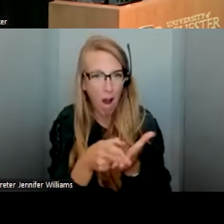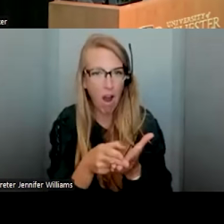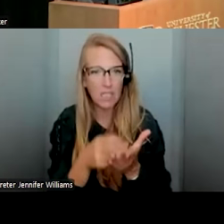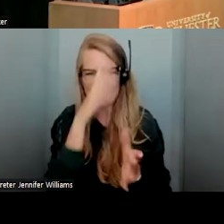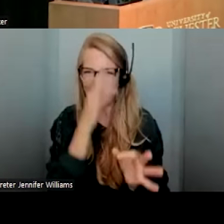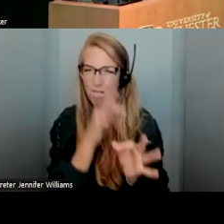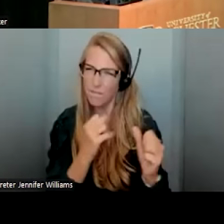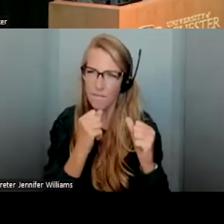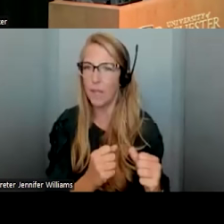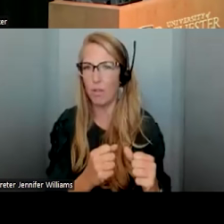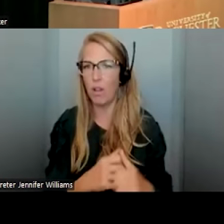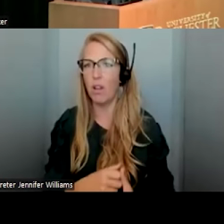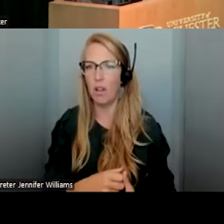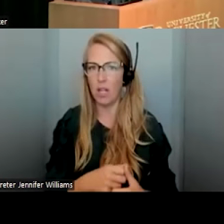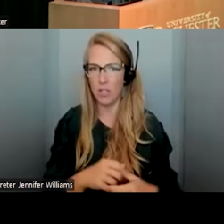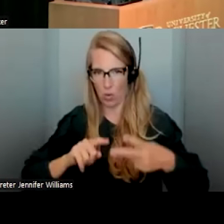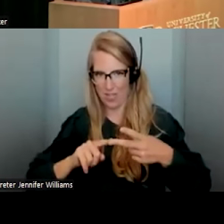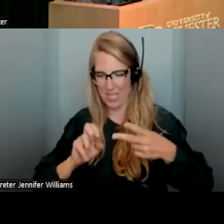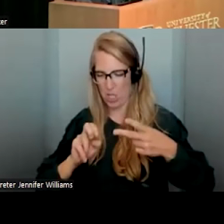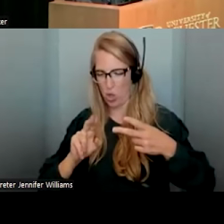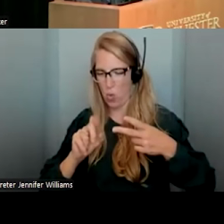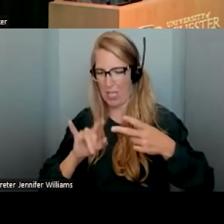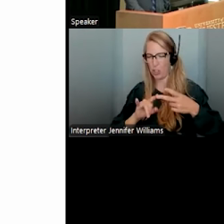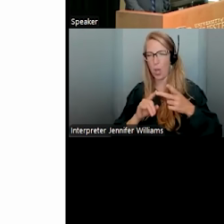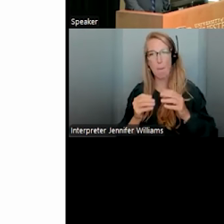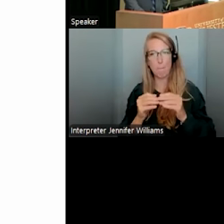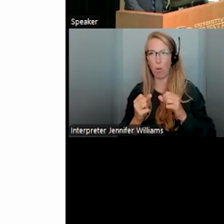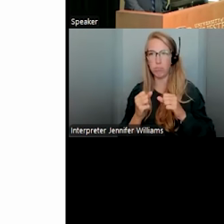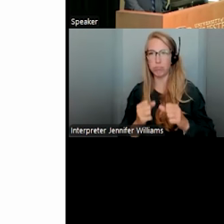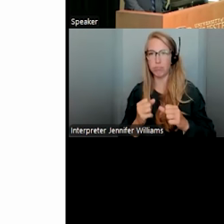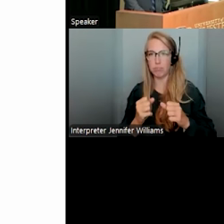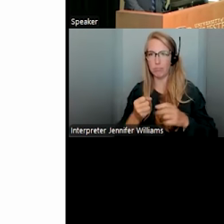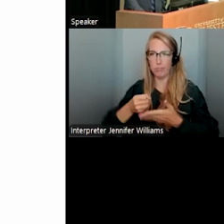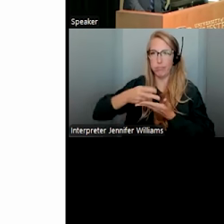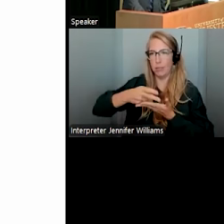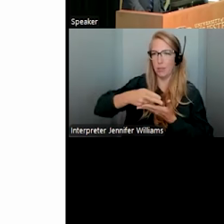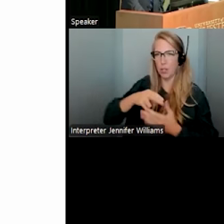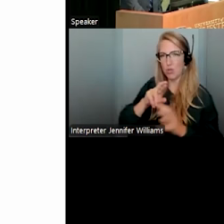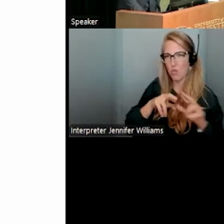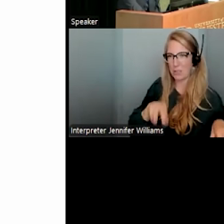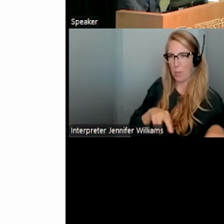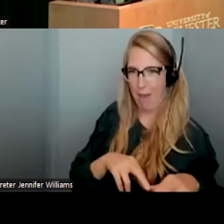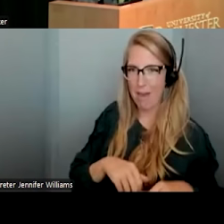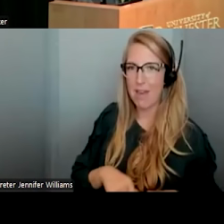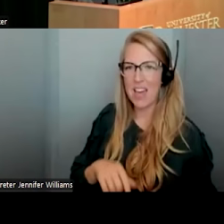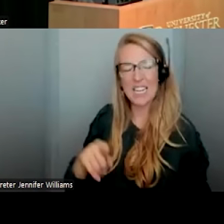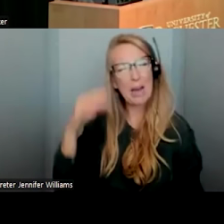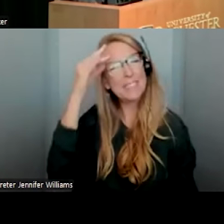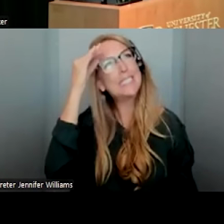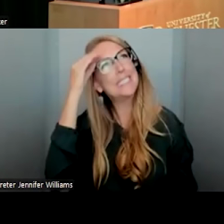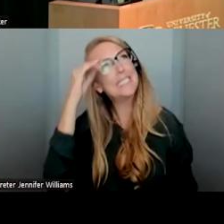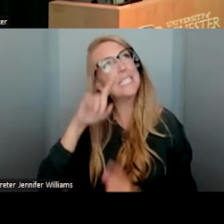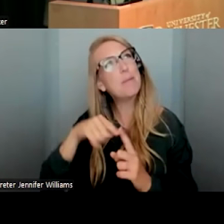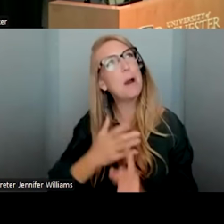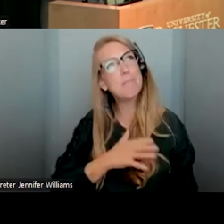And it talks about how eulogy virtues are far more important than resume virtues. And I was thinking about my mom and thinking about